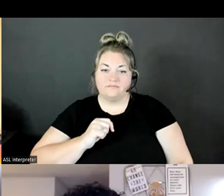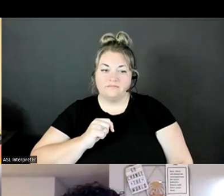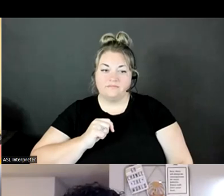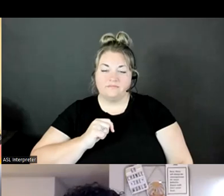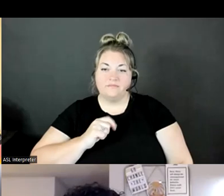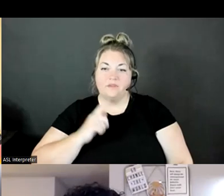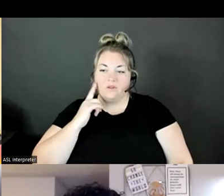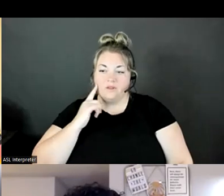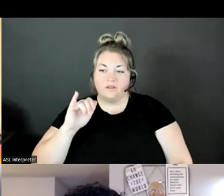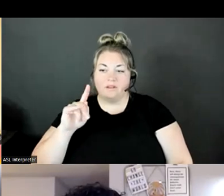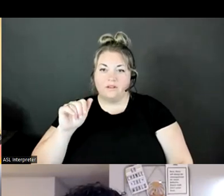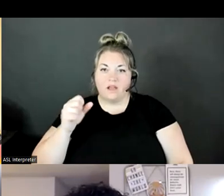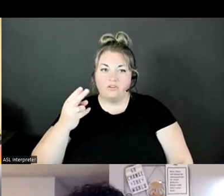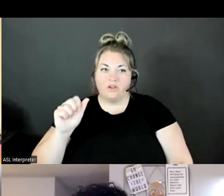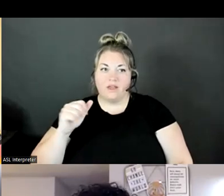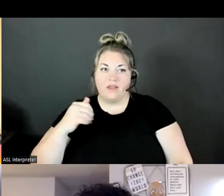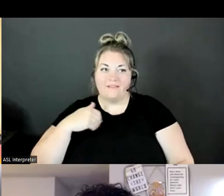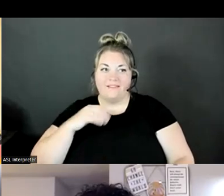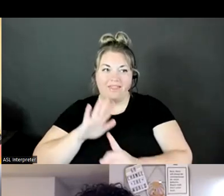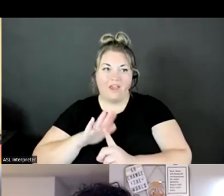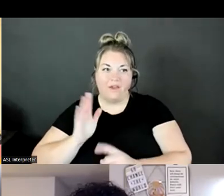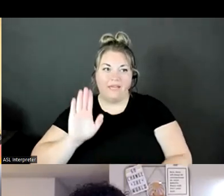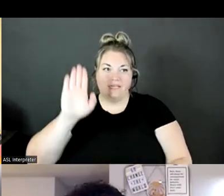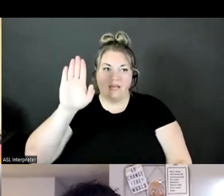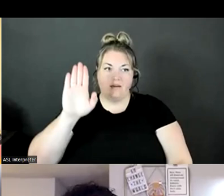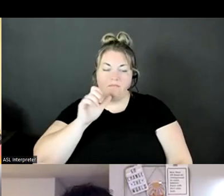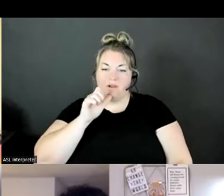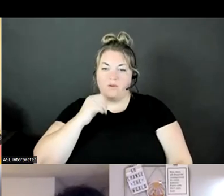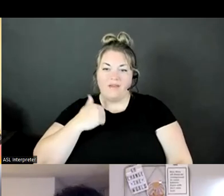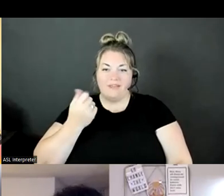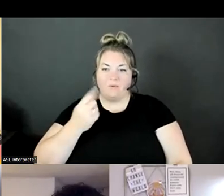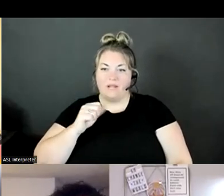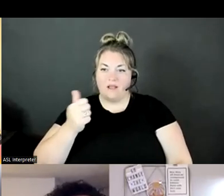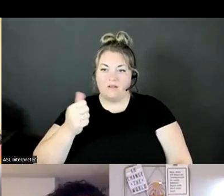Looks like Tasha has their hand up, but I still don't have any other folks.